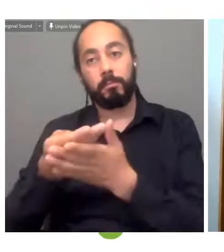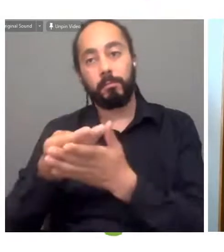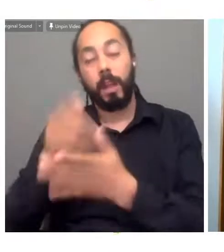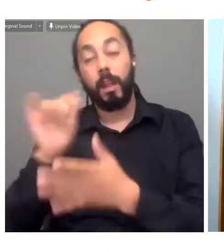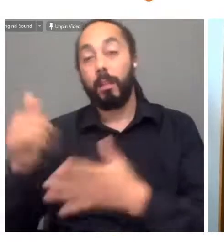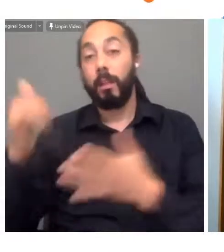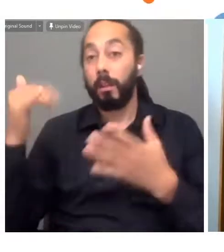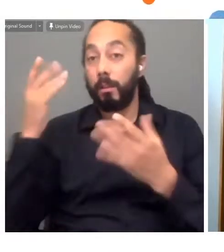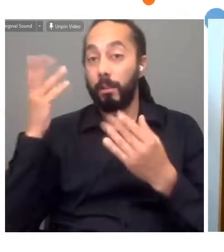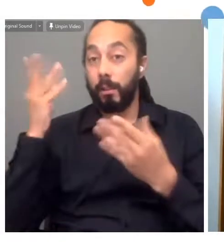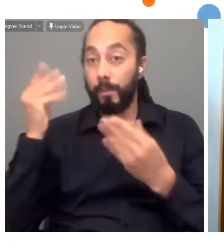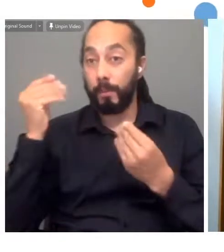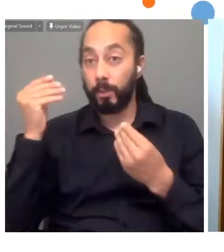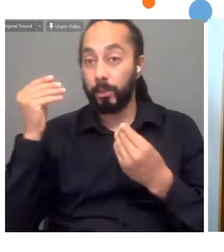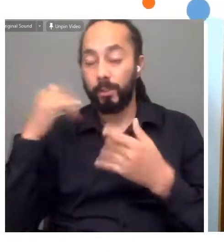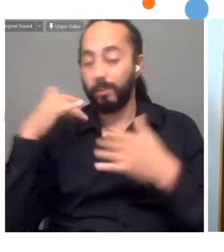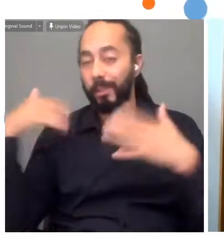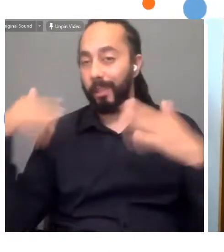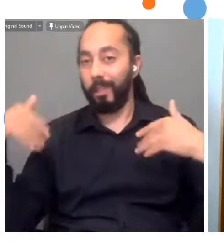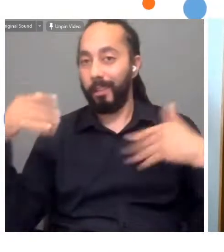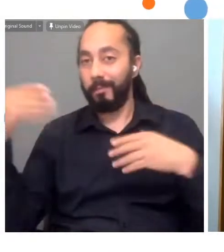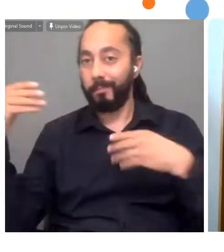And they're not right now.